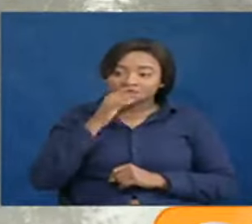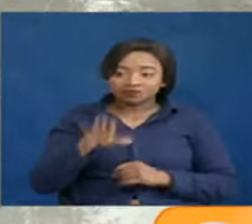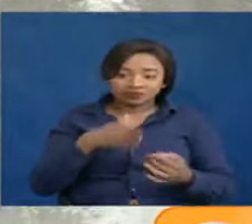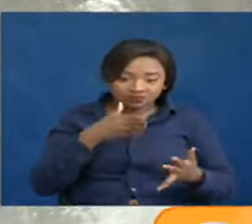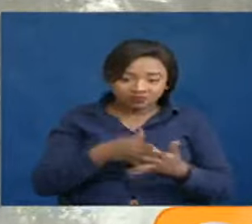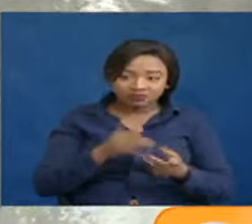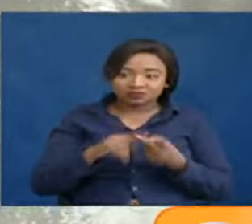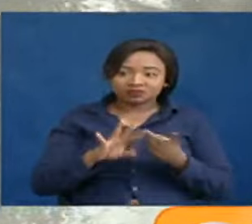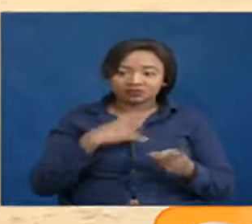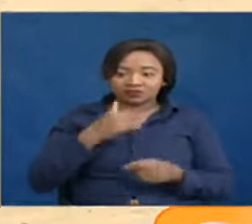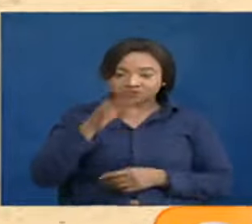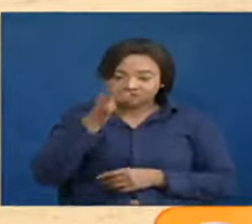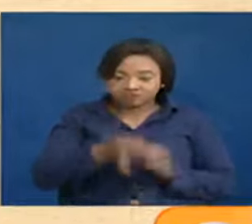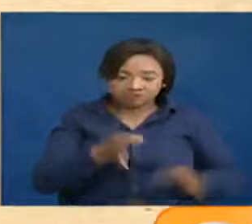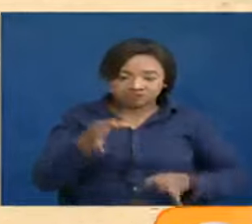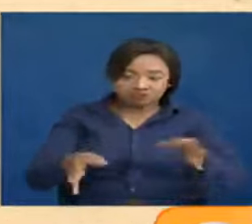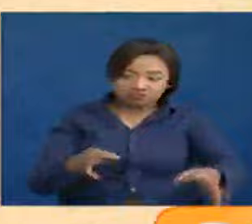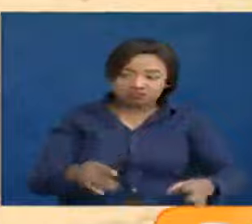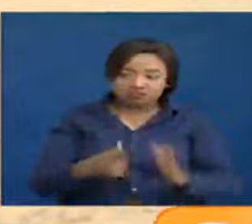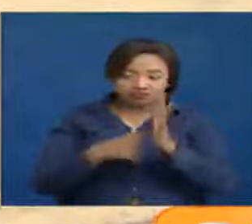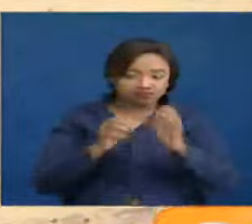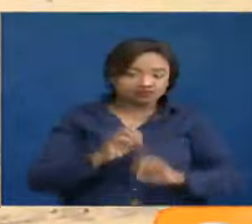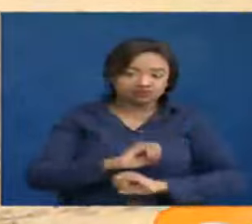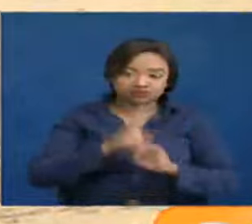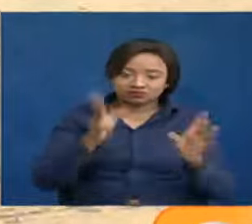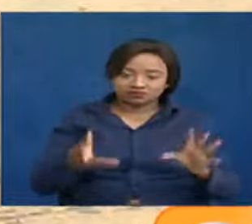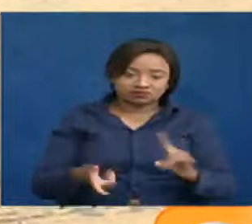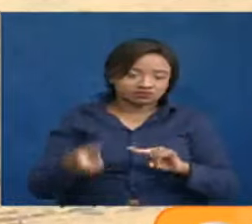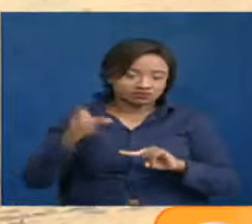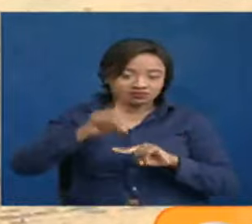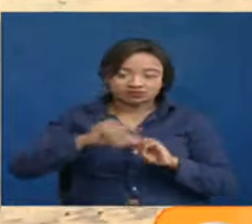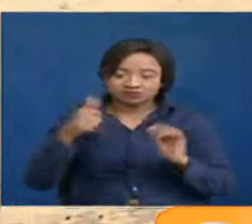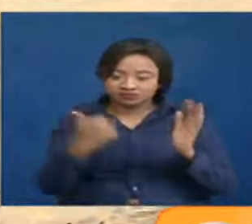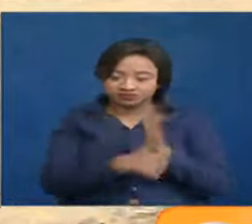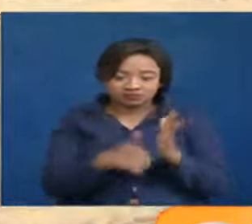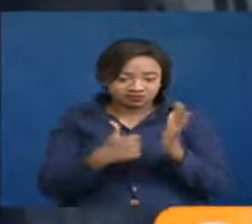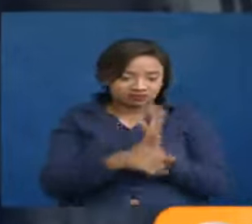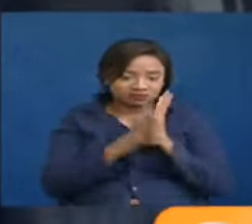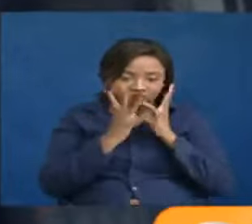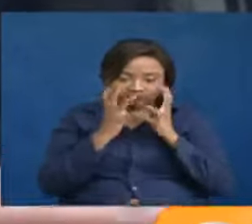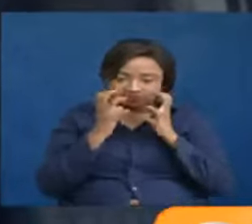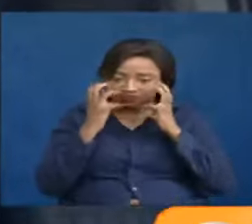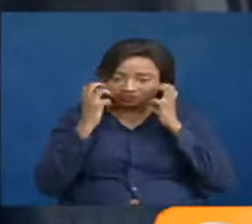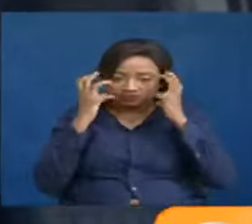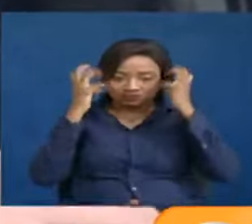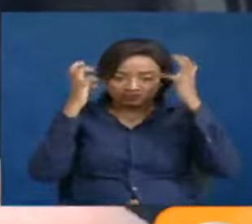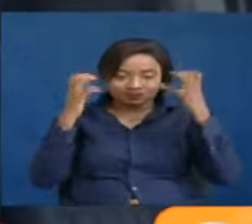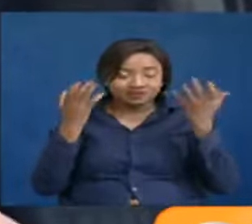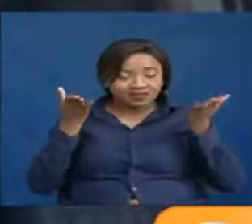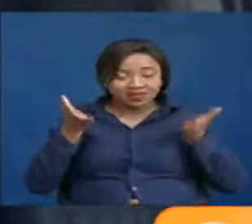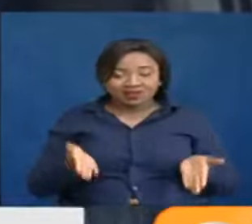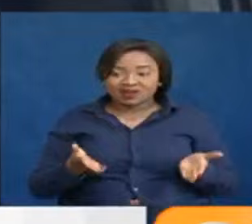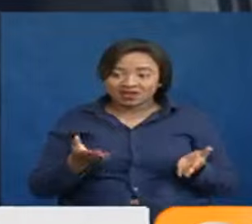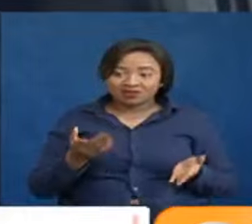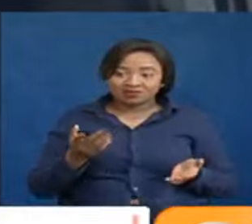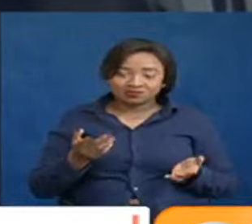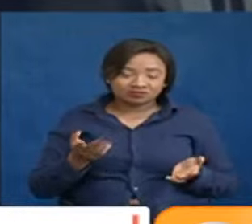stretches only exacerbate the congestion, making it a daily ordeal for commuters. Tu ni kawaida tu inataka